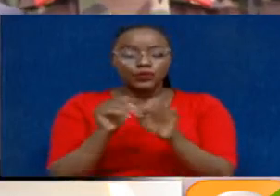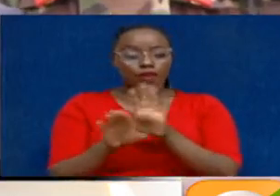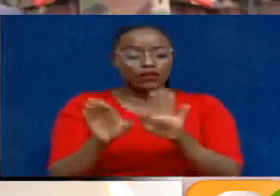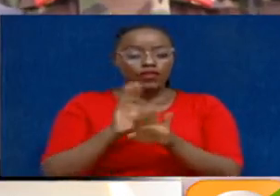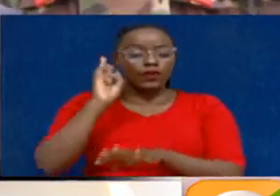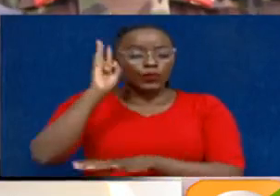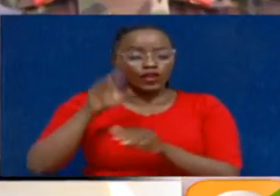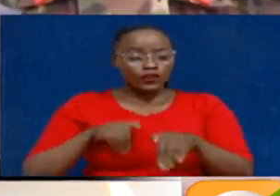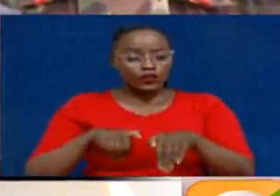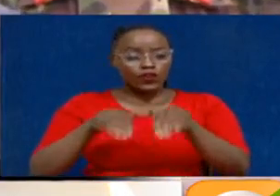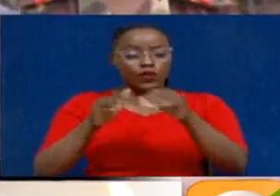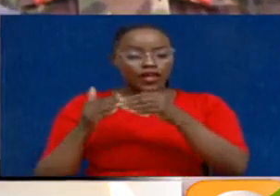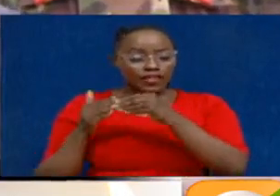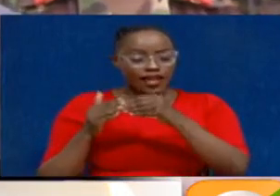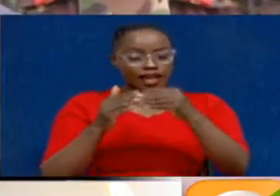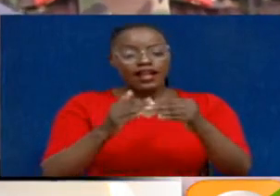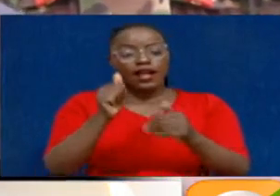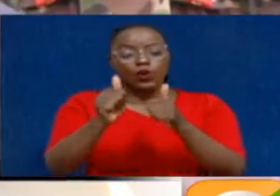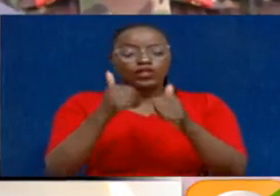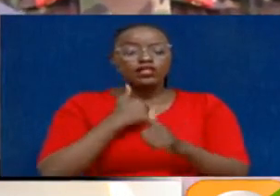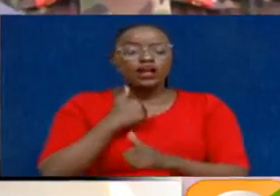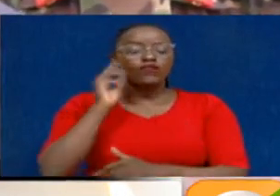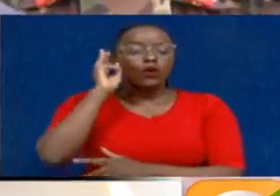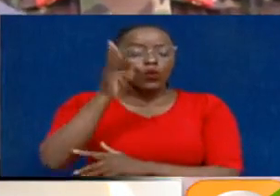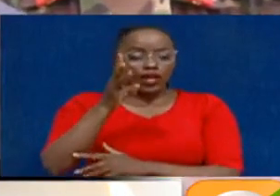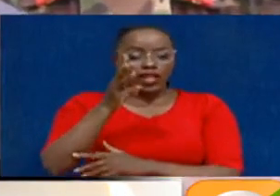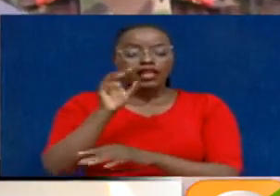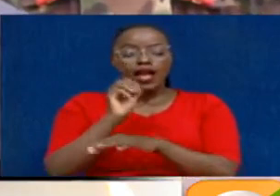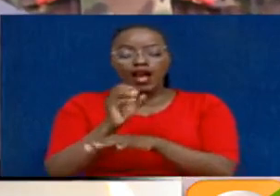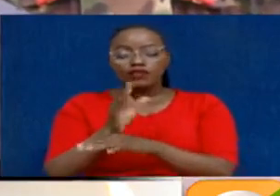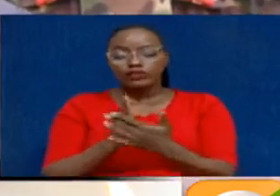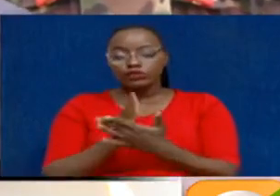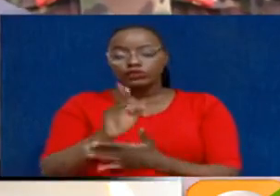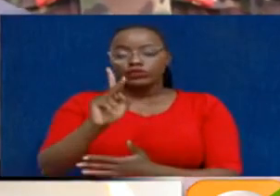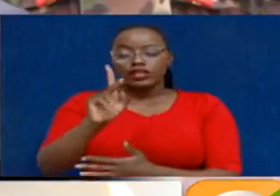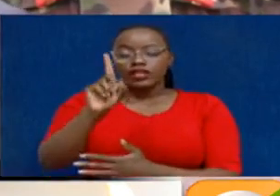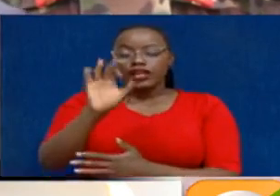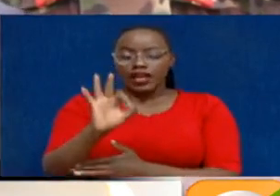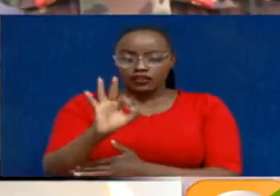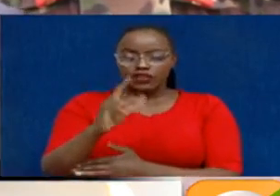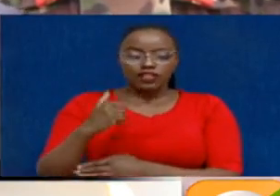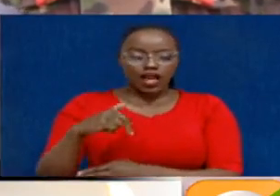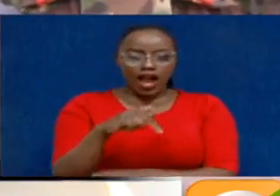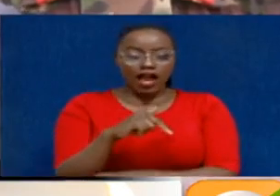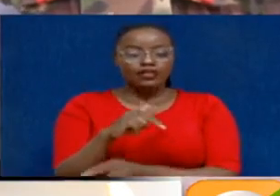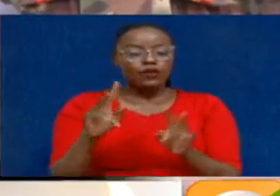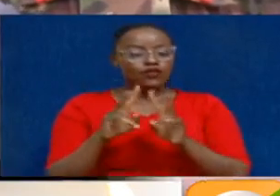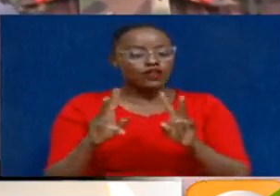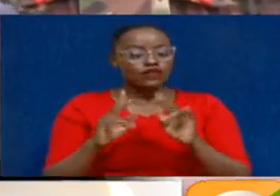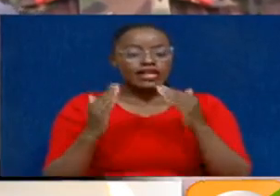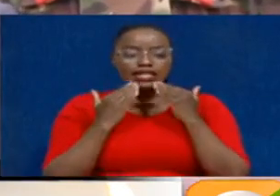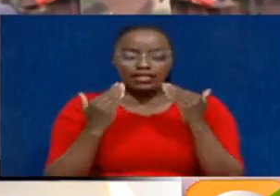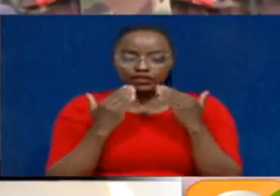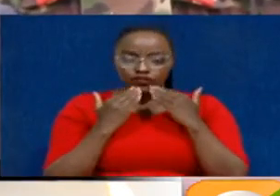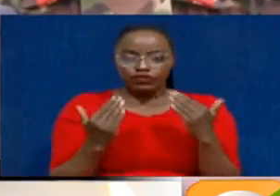everything according to the guidance we will have been given by the KDF, and we are very, very